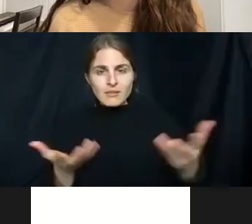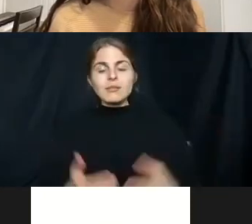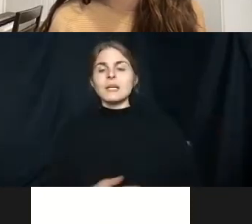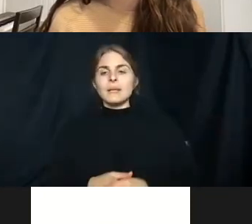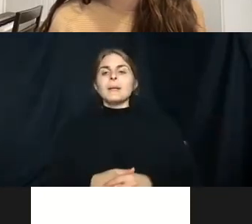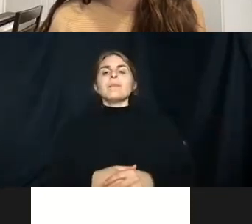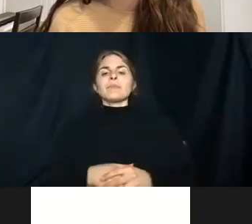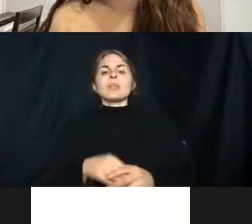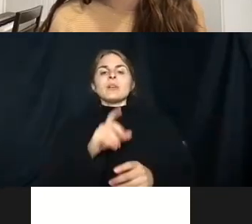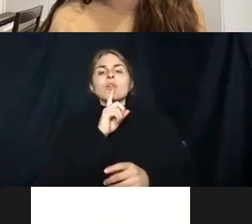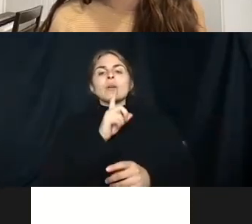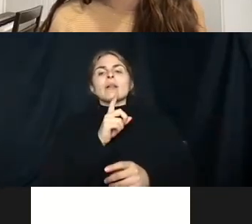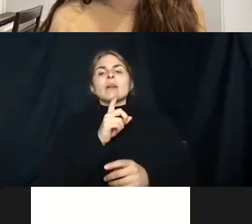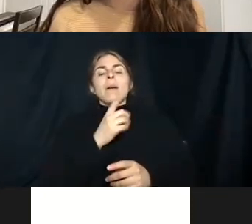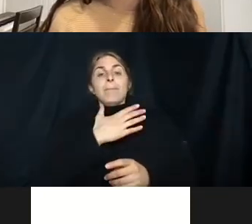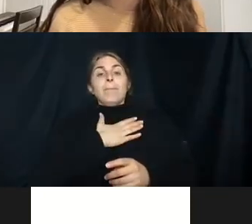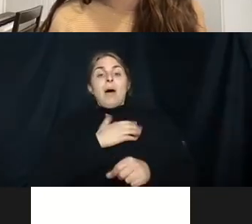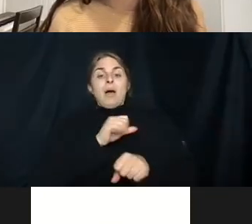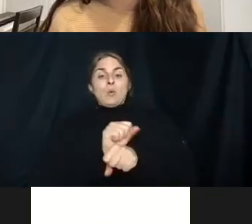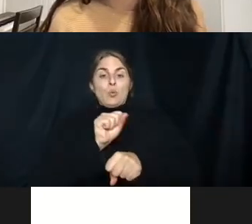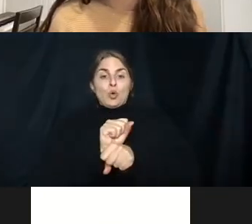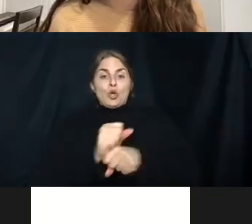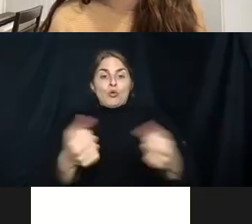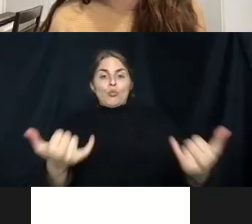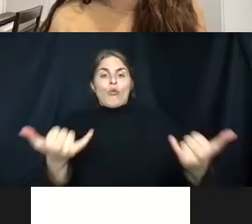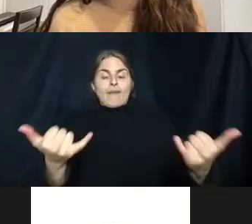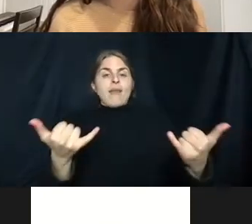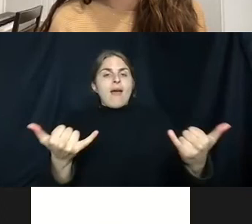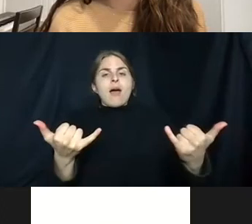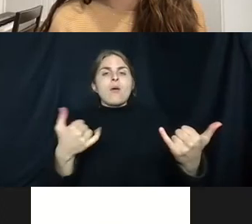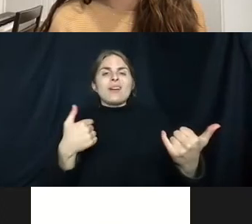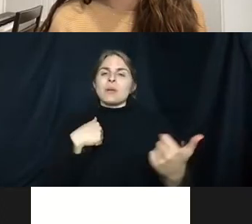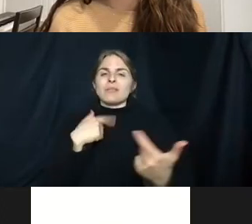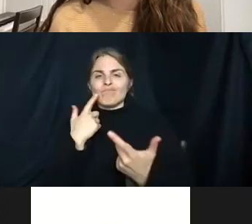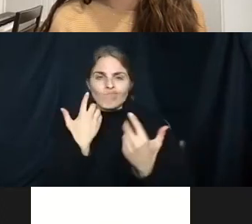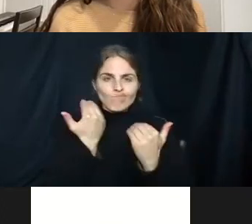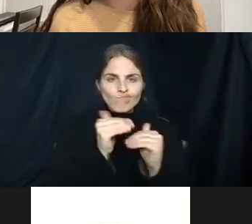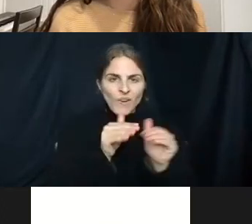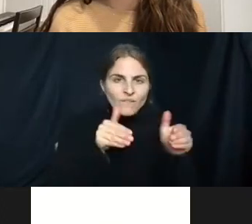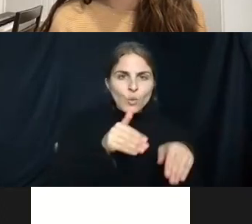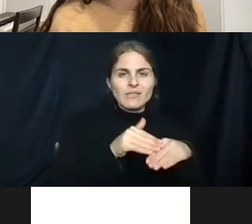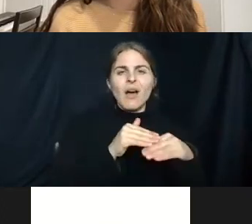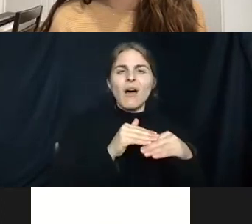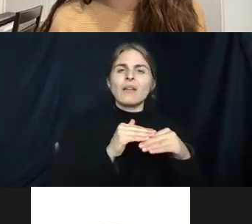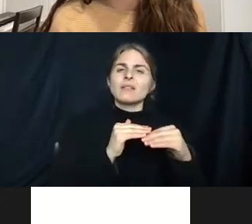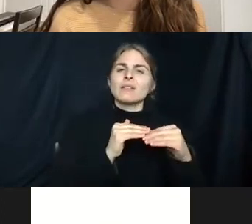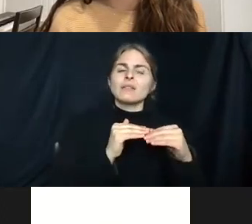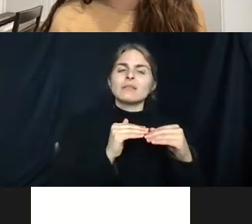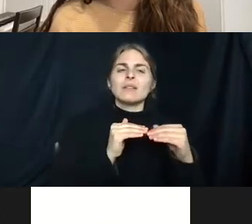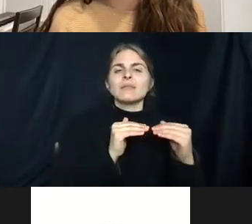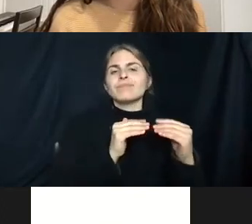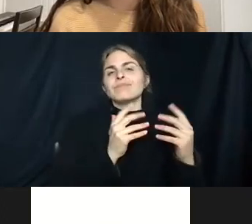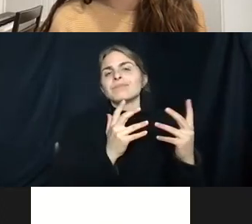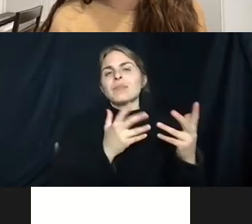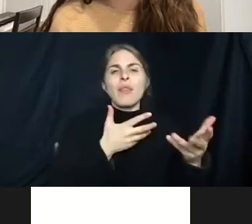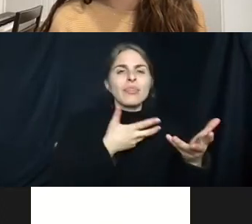of like my work presently has sort of been restricted to the mutual aid space, because like things